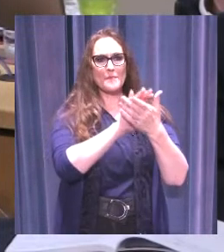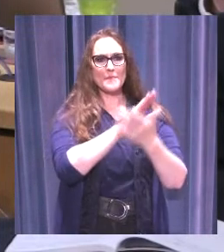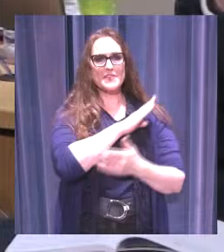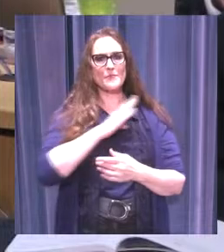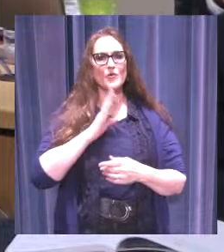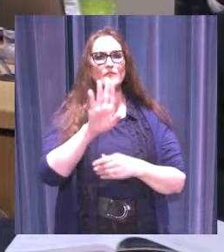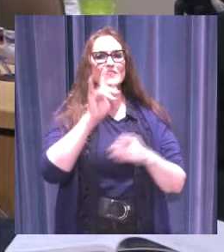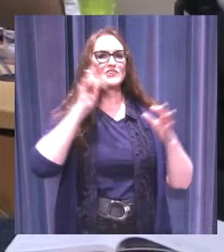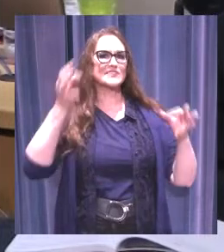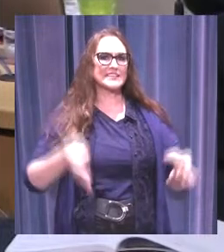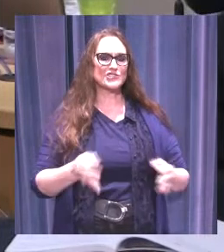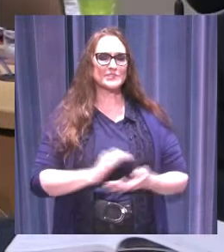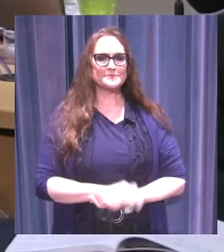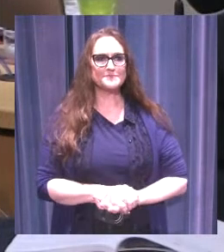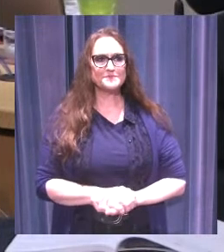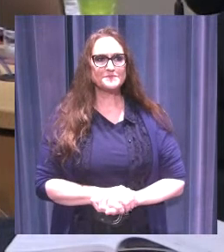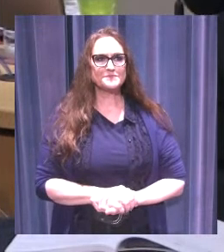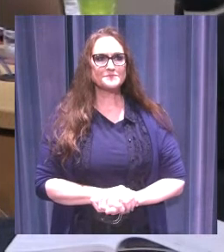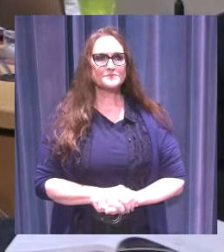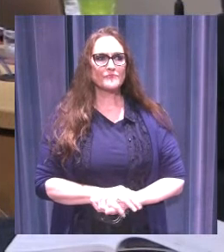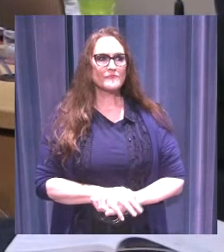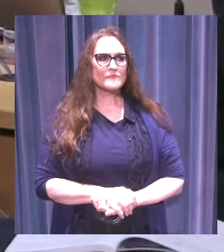their decision.